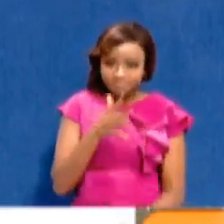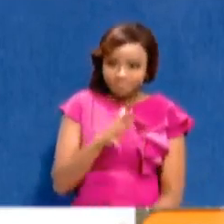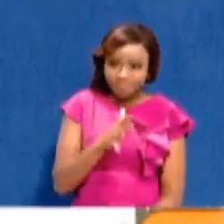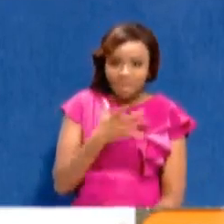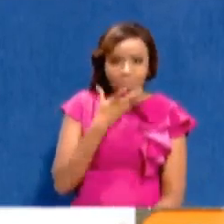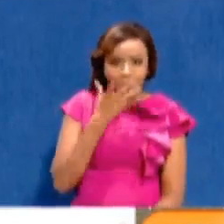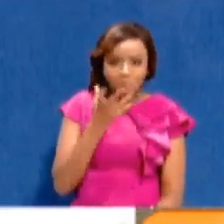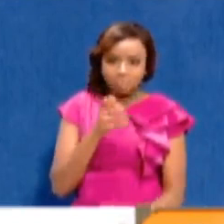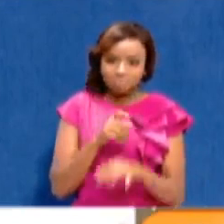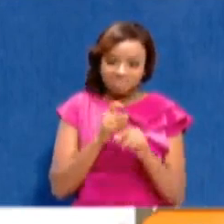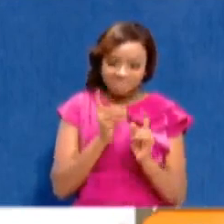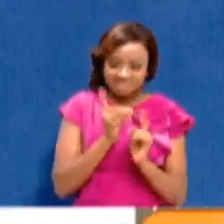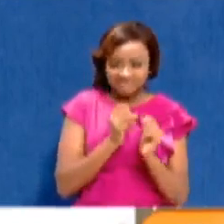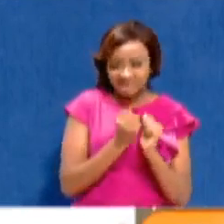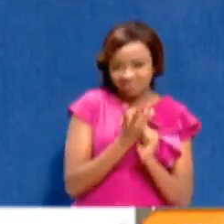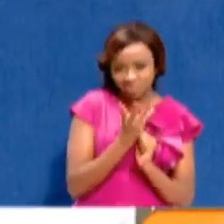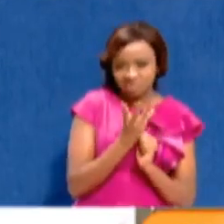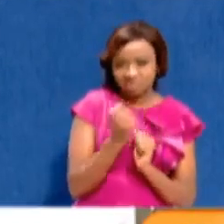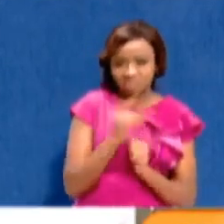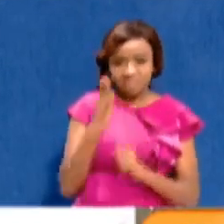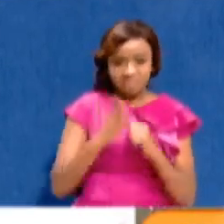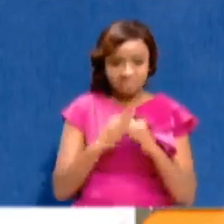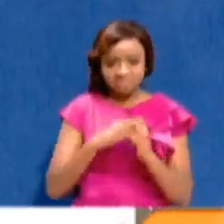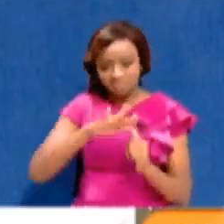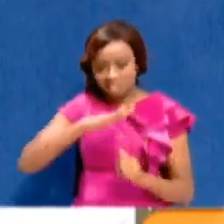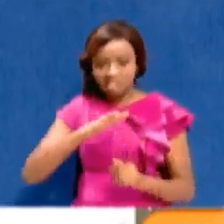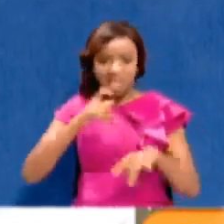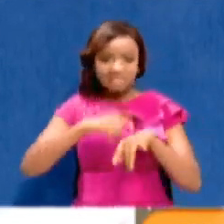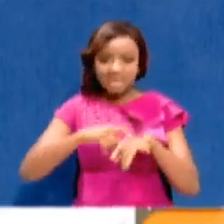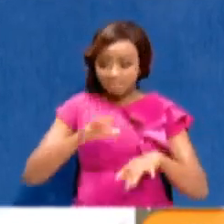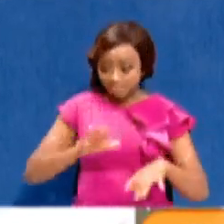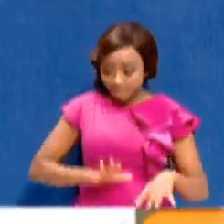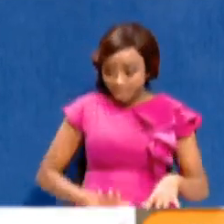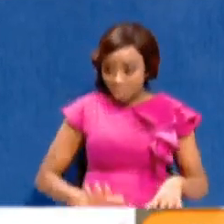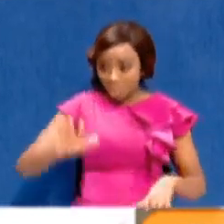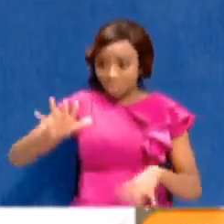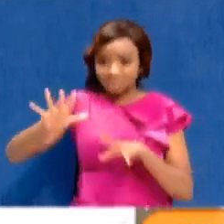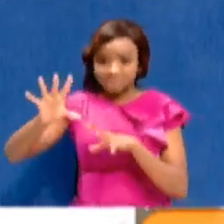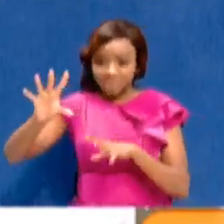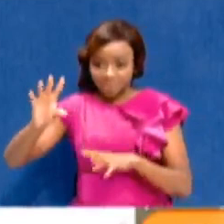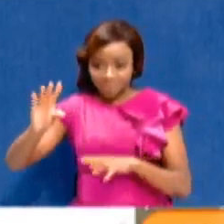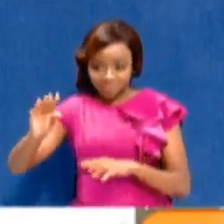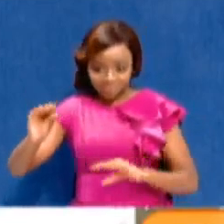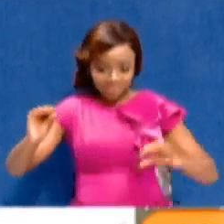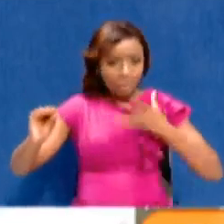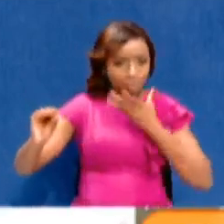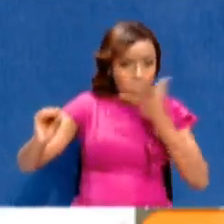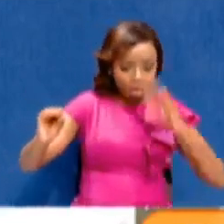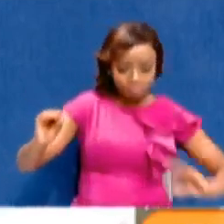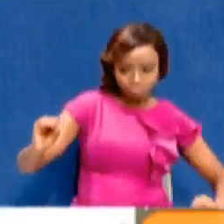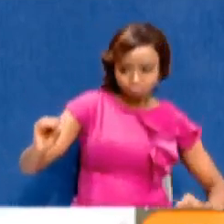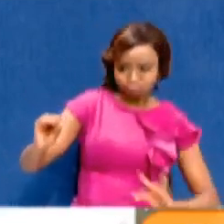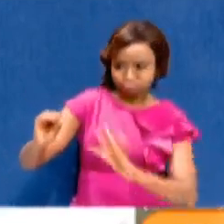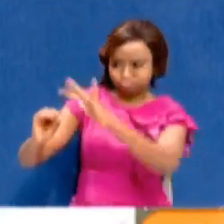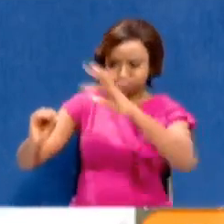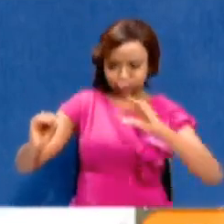get warmer around the 14th of September as those cold pressures stabilize, allowing the warm pressures coming from the southwest of